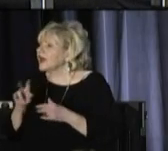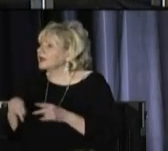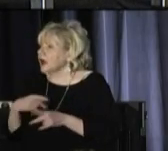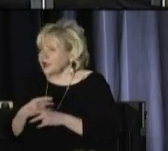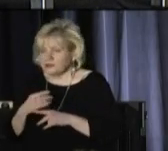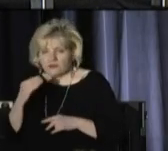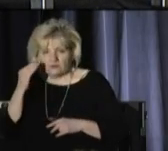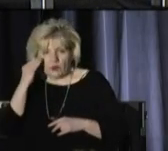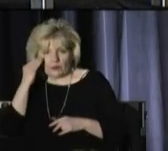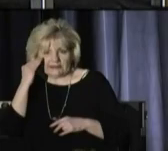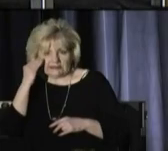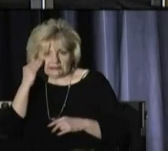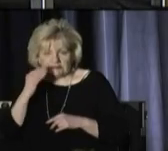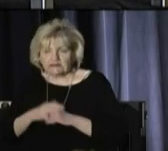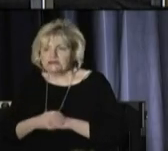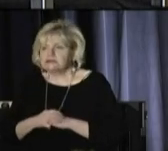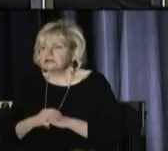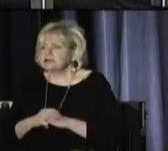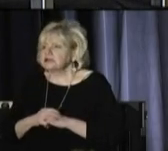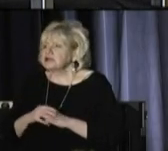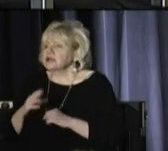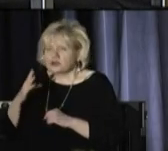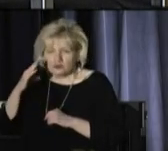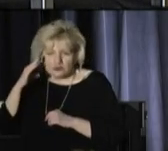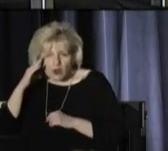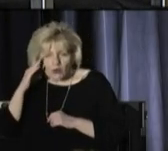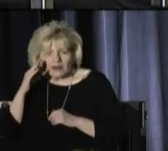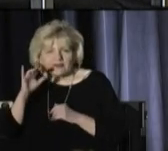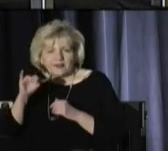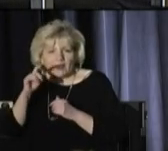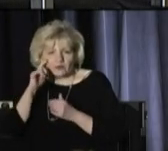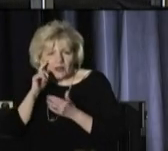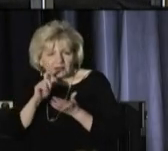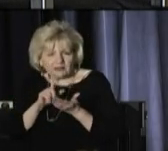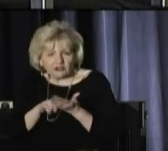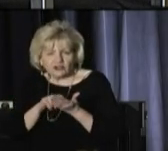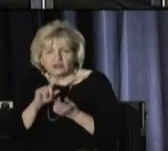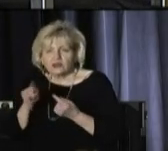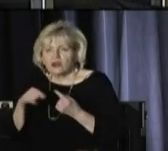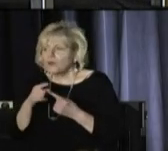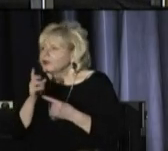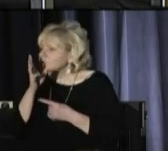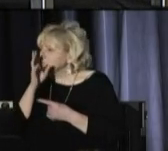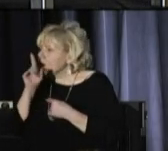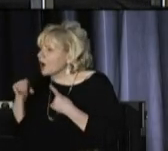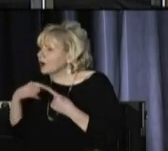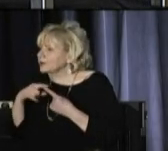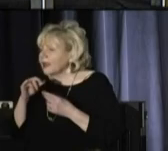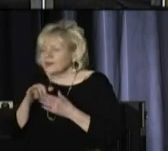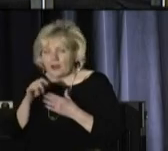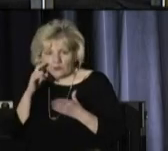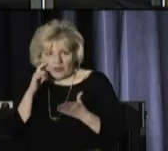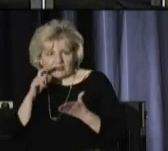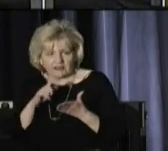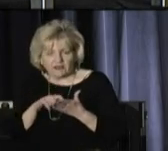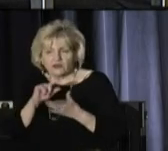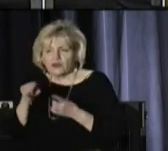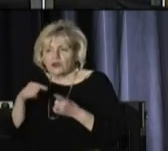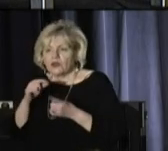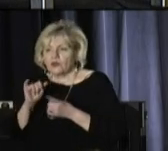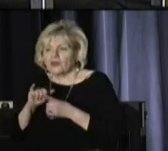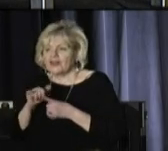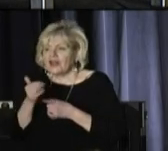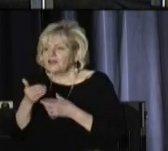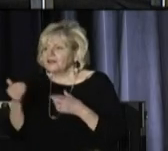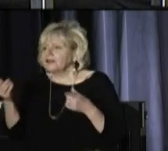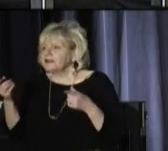knowing. Knowing that recognition. I wonder if we can talk about like that recognition when a thing has come.